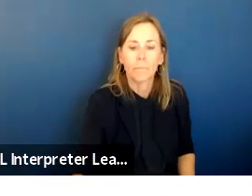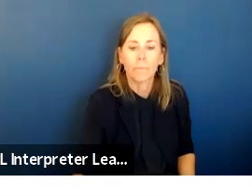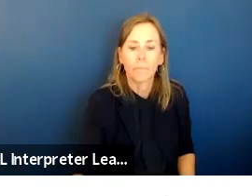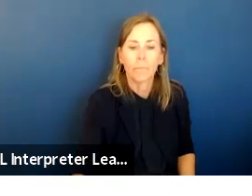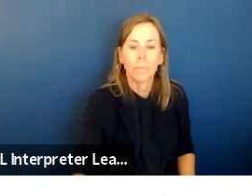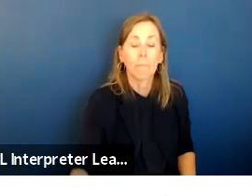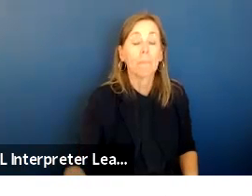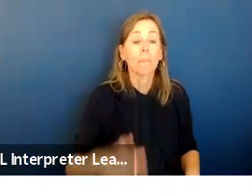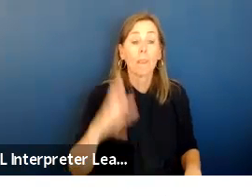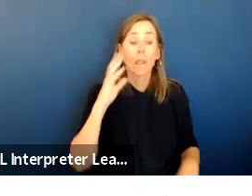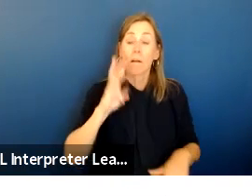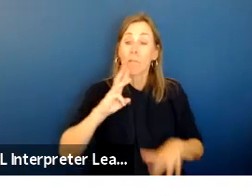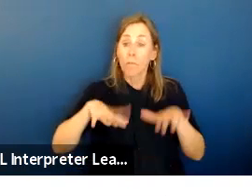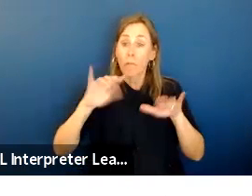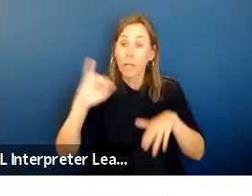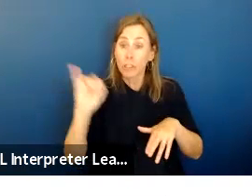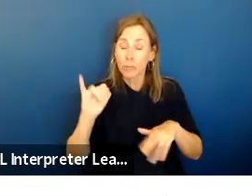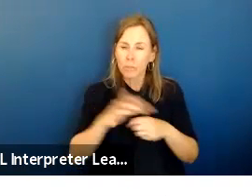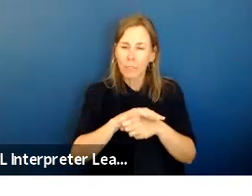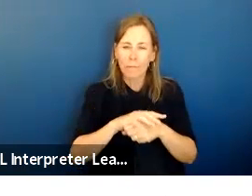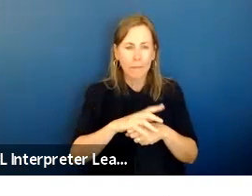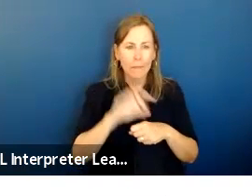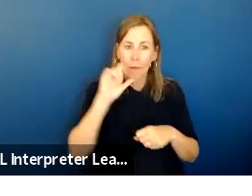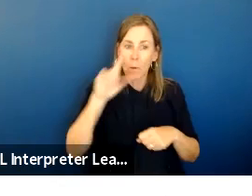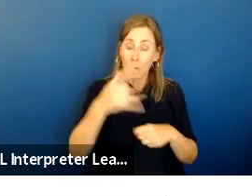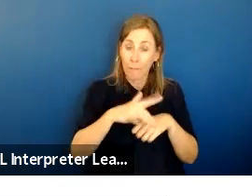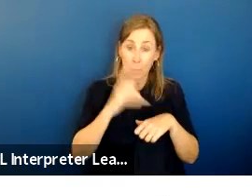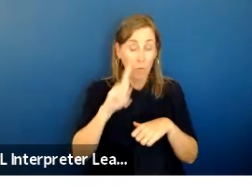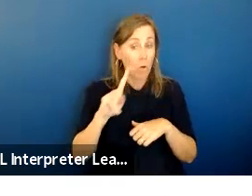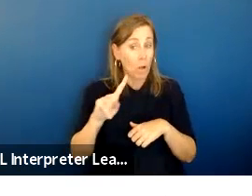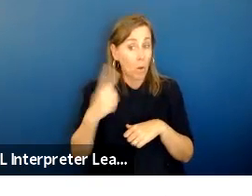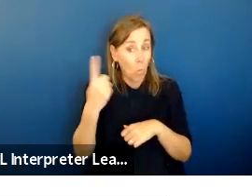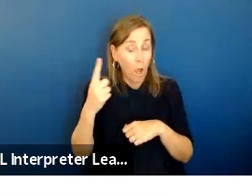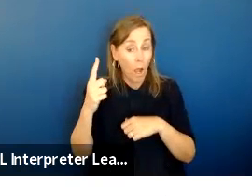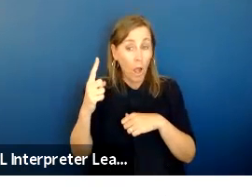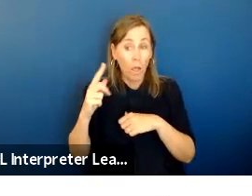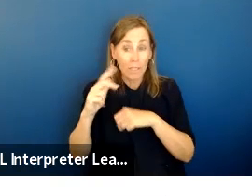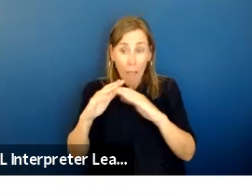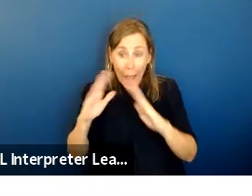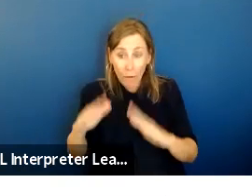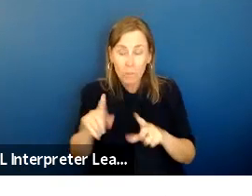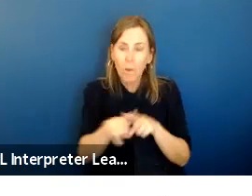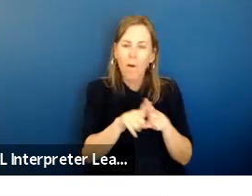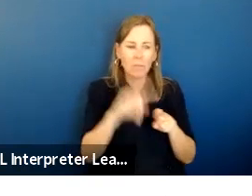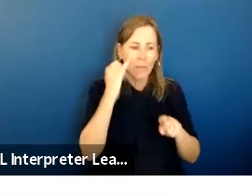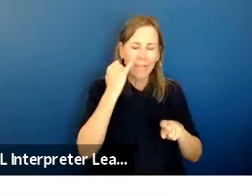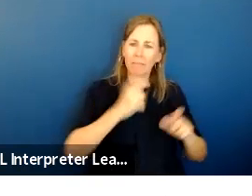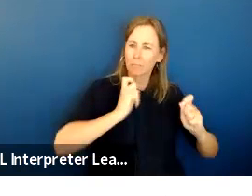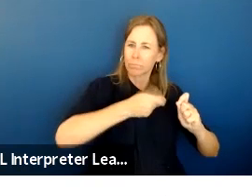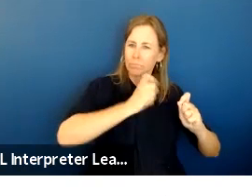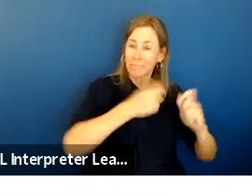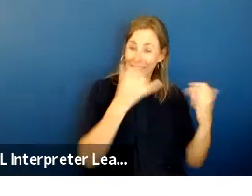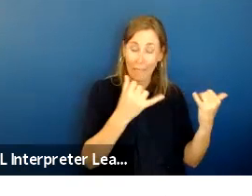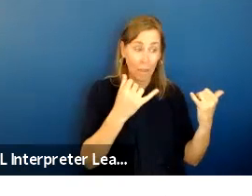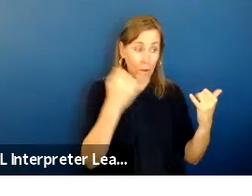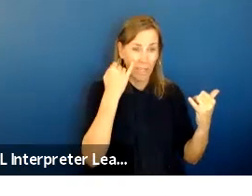Flood insurance coverage is not only available for existing structures, but is also available for buildings under the course of construction and prior to being walled